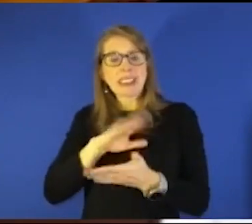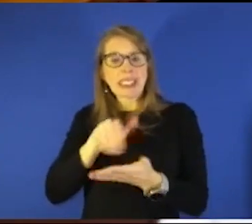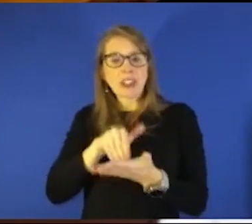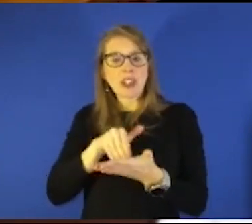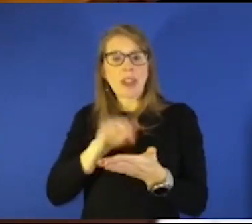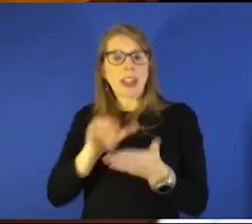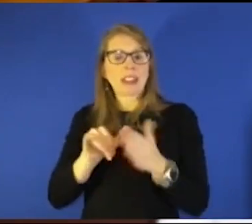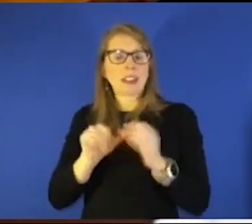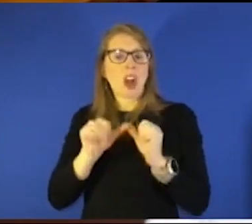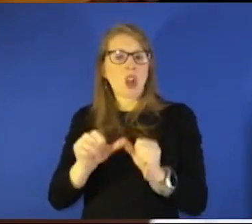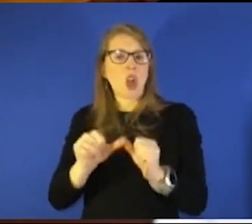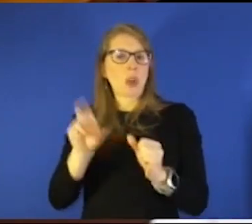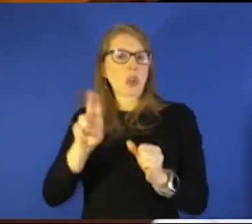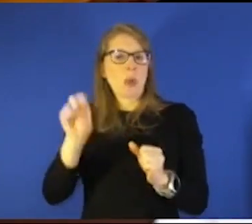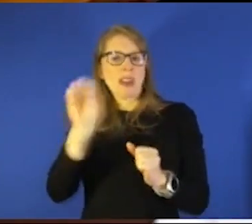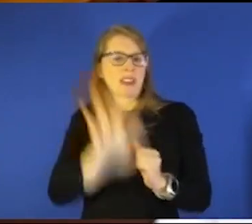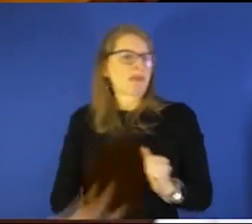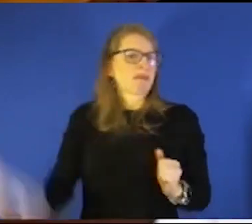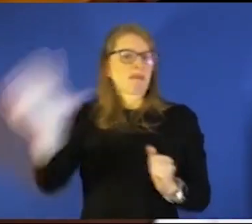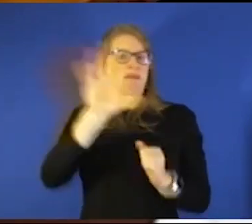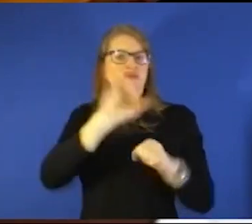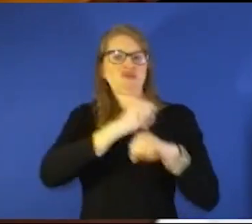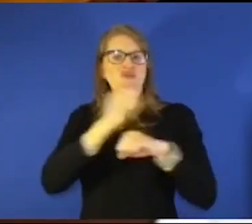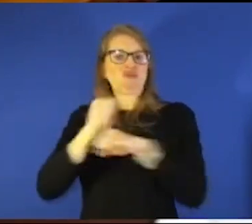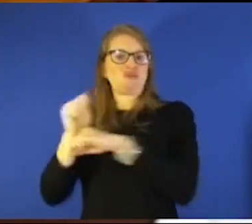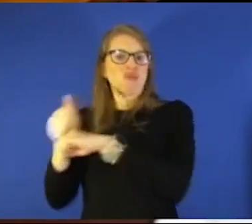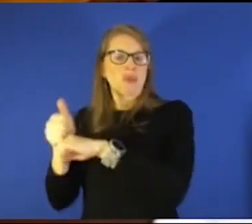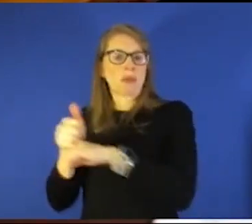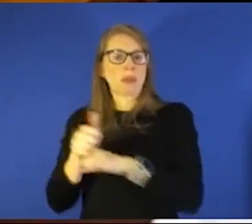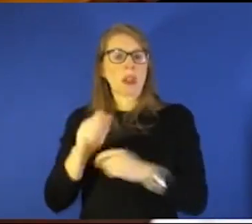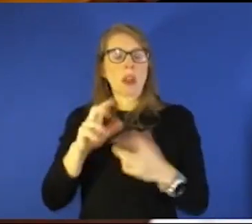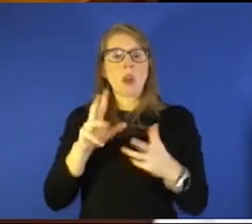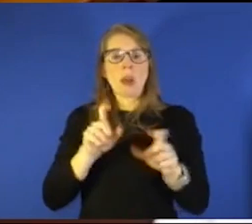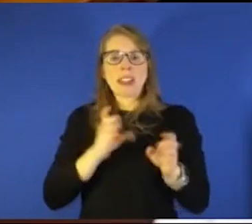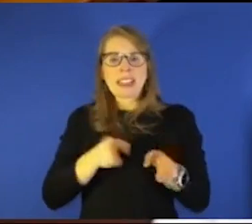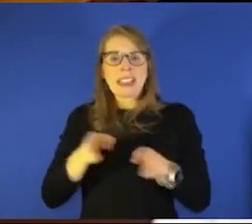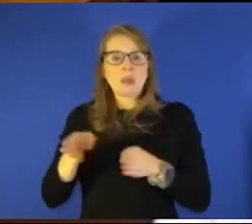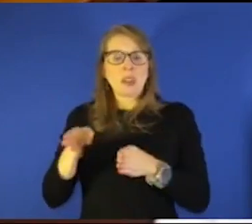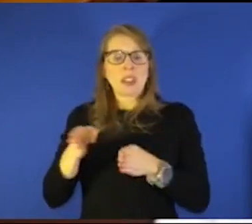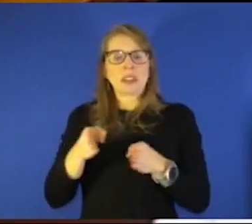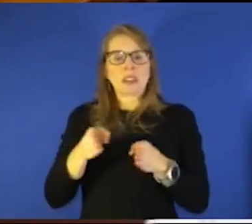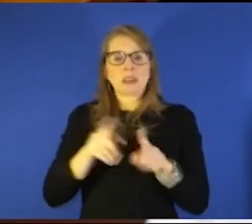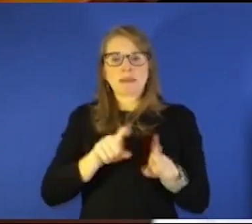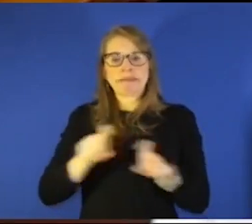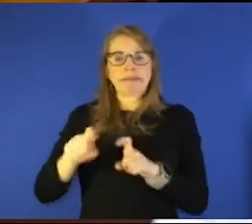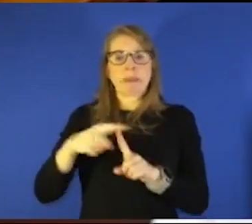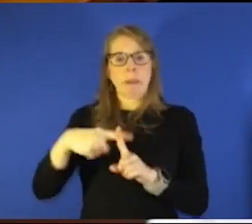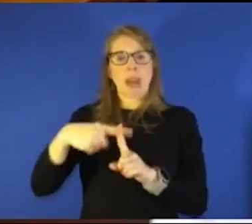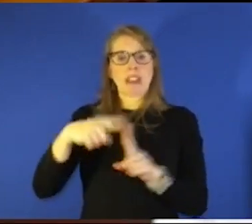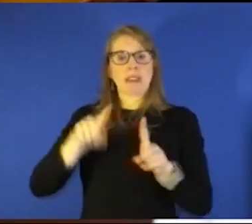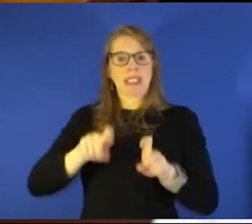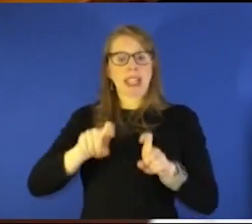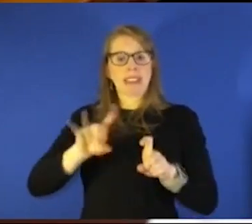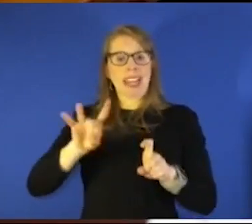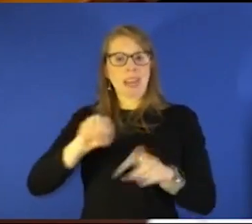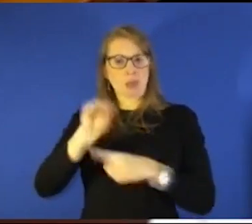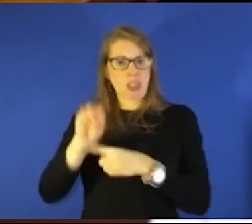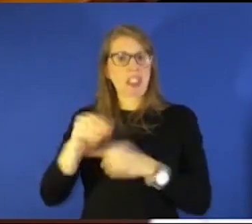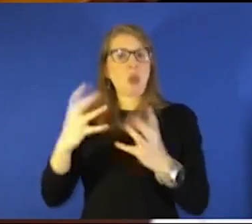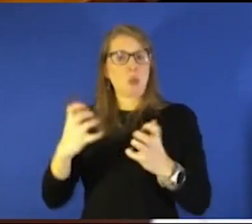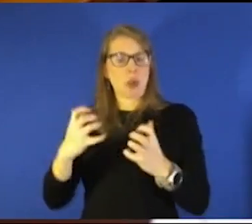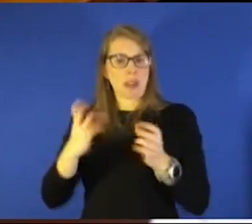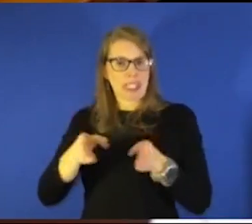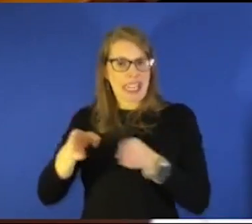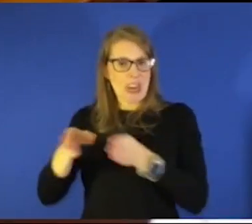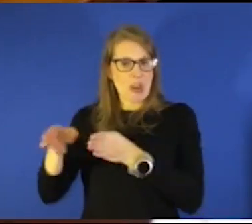ongoing across the country. I think they're actually trying to sequence about 80,000 of the positive tests weekly. And so,